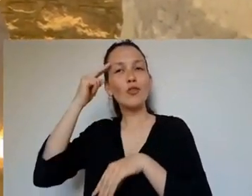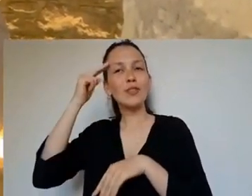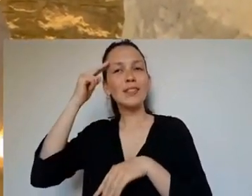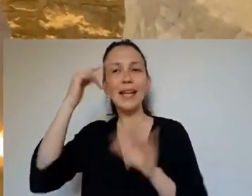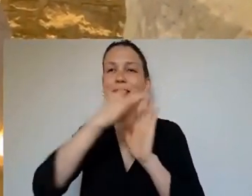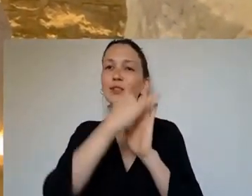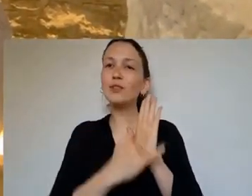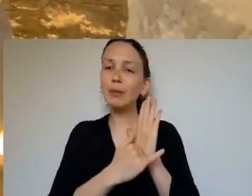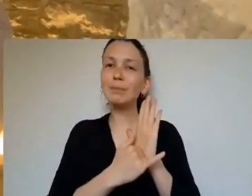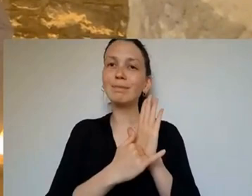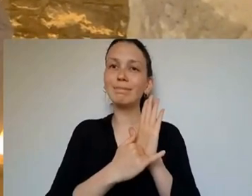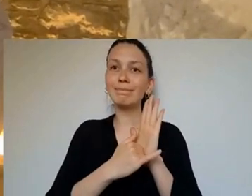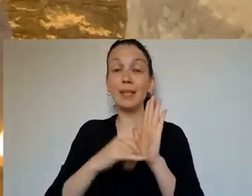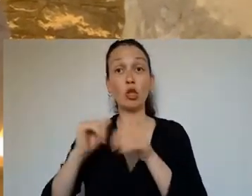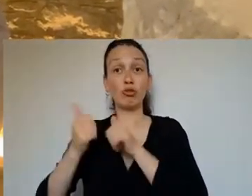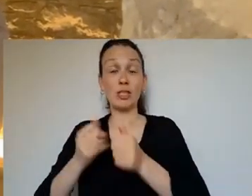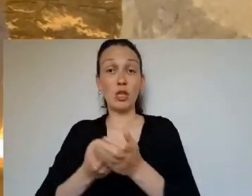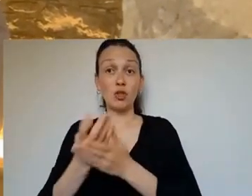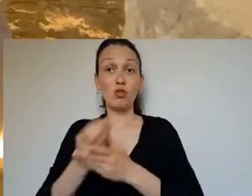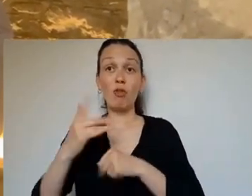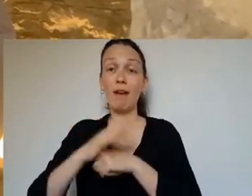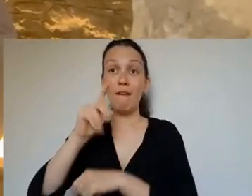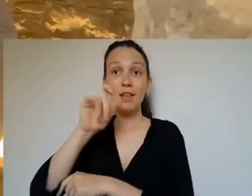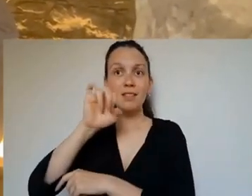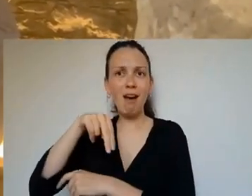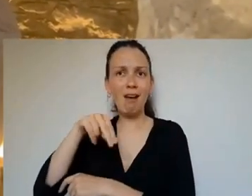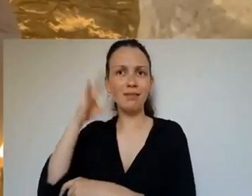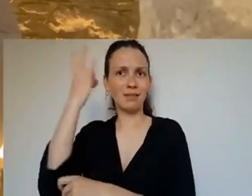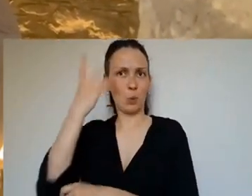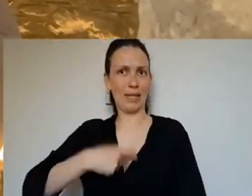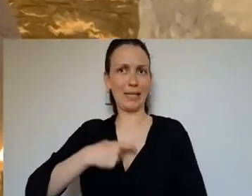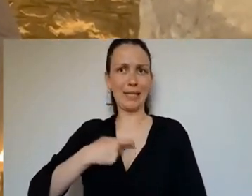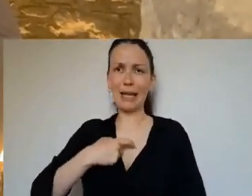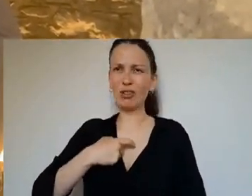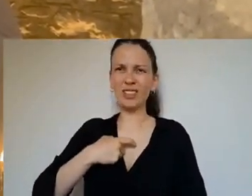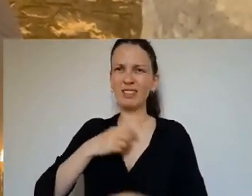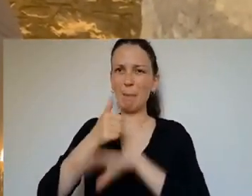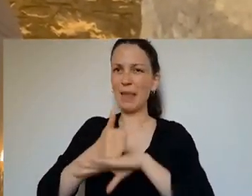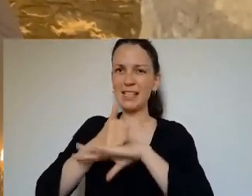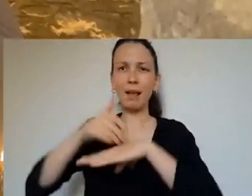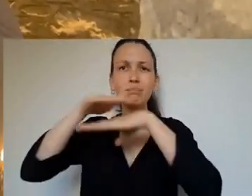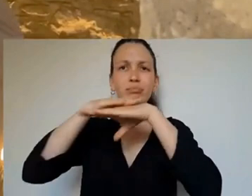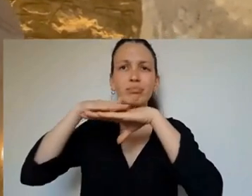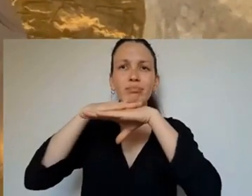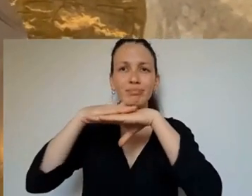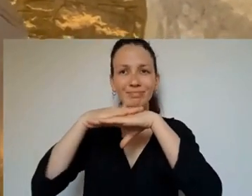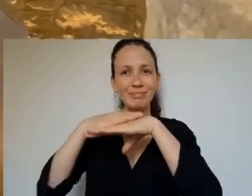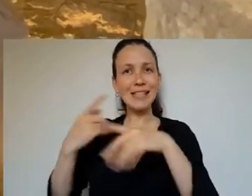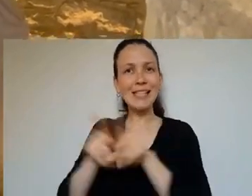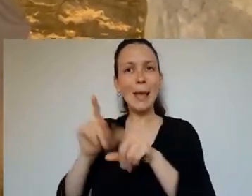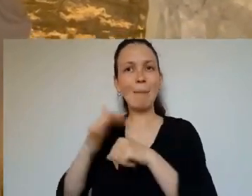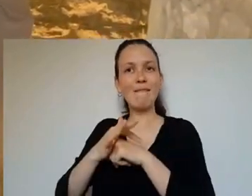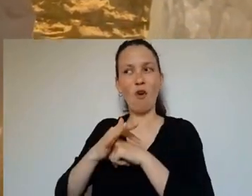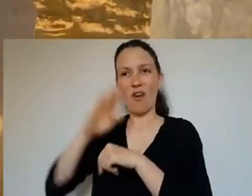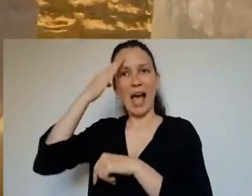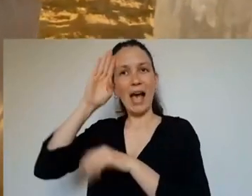The oversimplification of the character of Queen Maeve in the traditional telling of the Thawne's cattle raid of Cooley. The underestimation